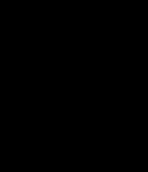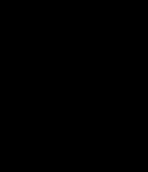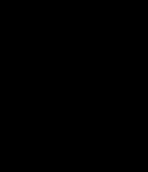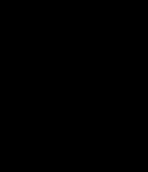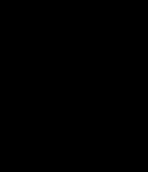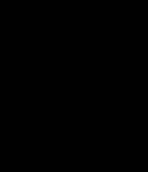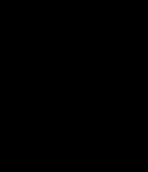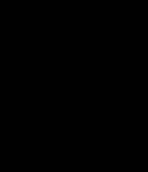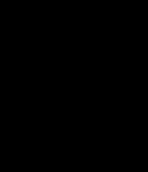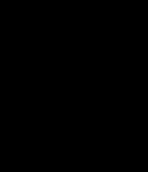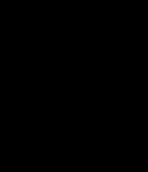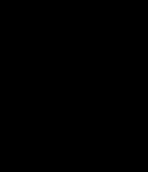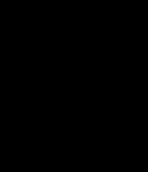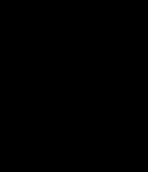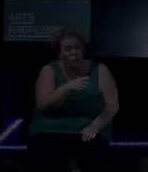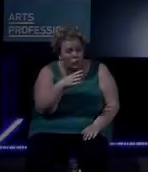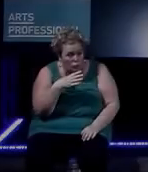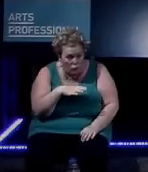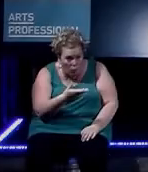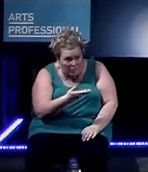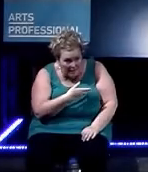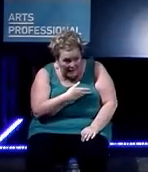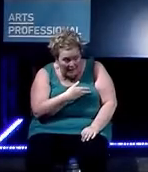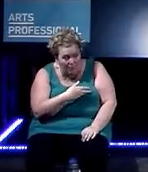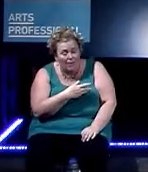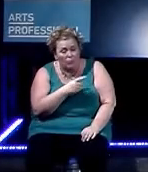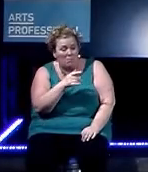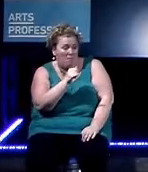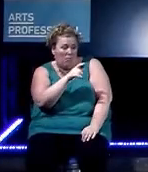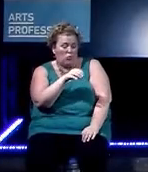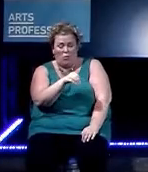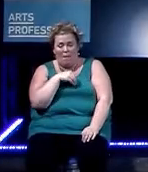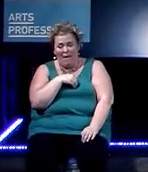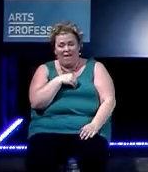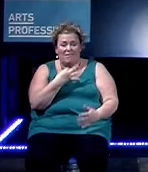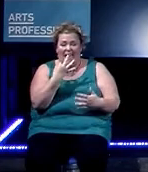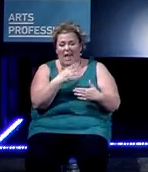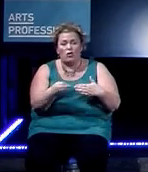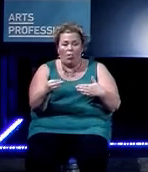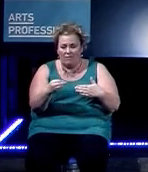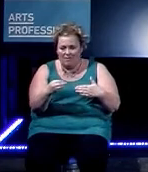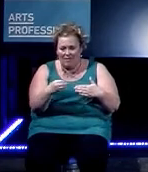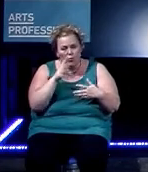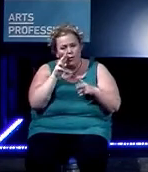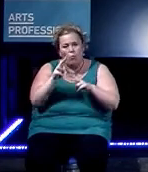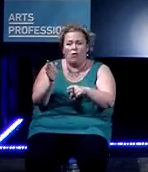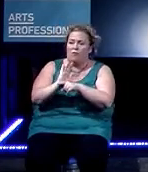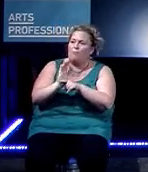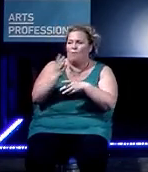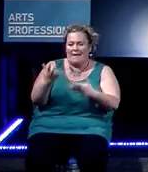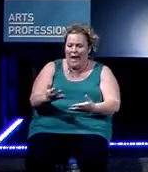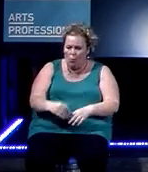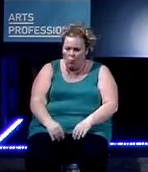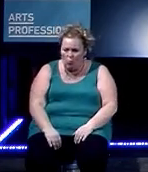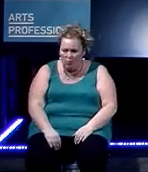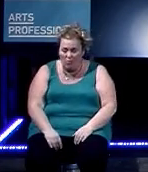give us your email to go and get emailed when this movie's out in theaters. Maybe you just pay us $8 and you get to watch this movie right now.